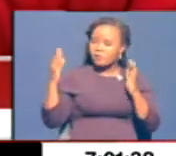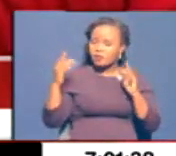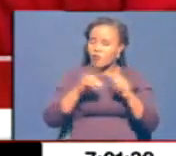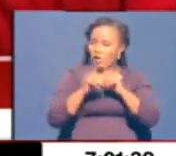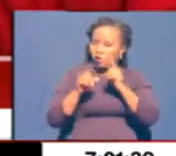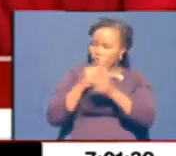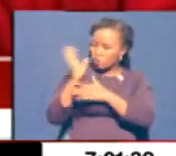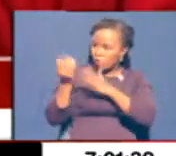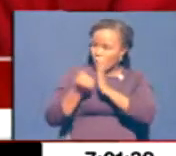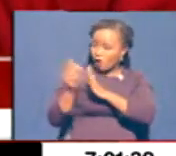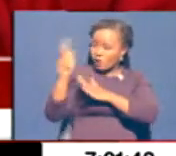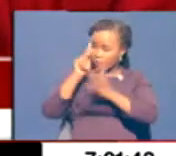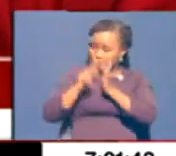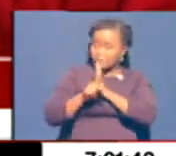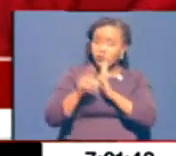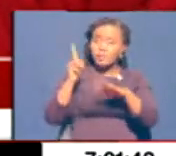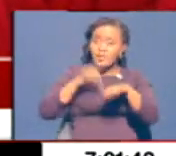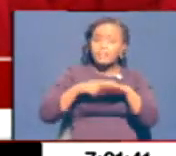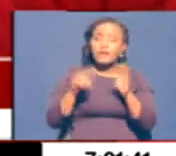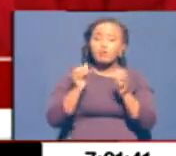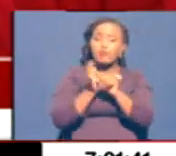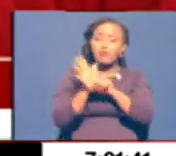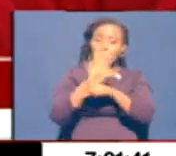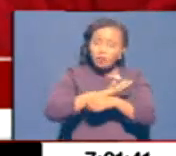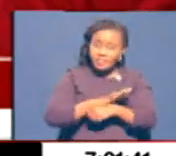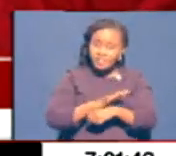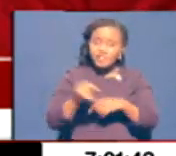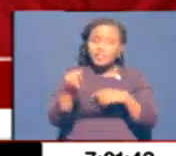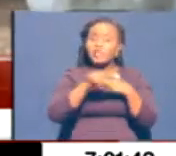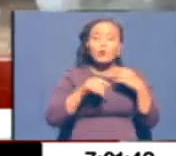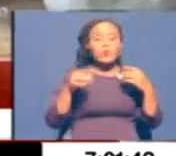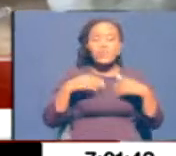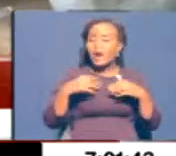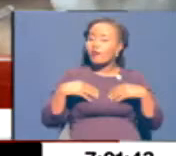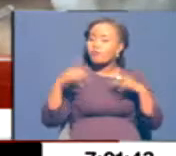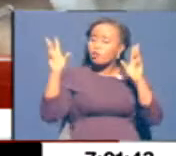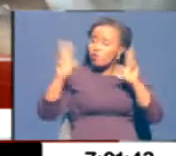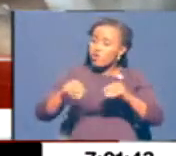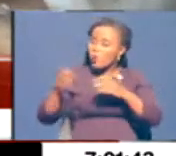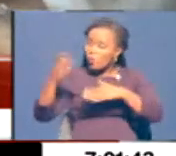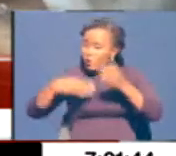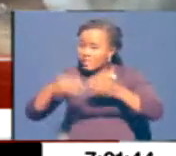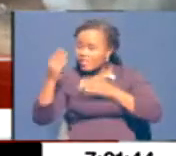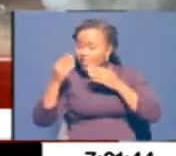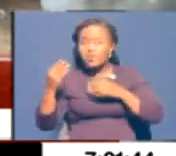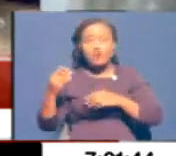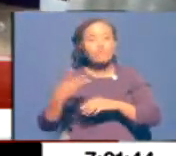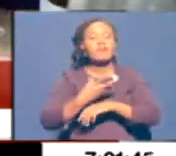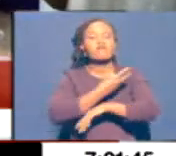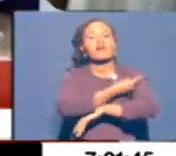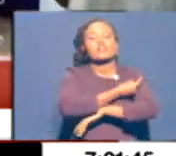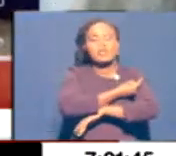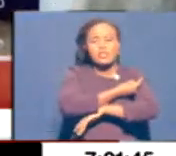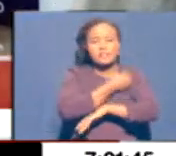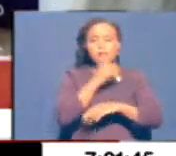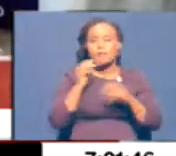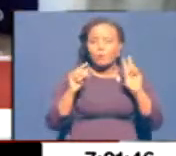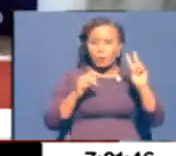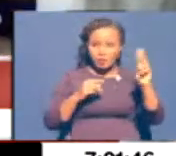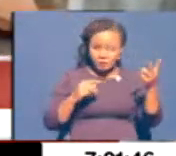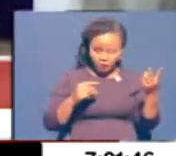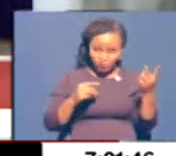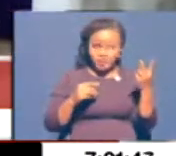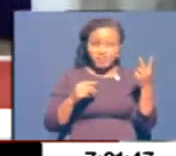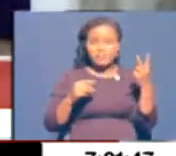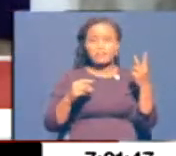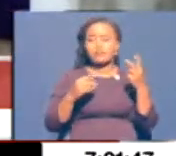that during the pandemic, there will be no sale of COVID-19 vaccines. Secondly, the